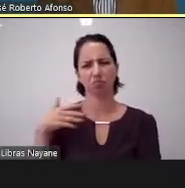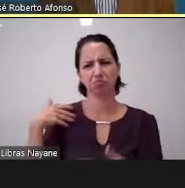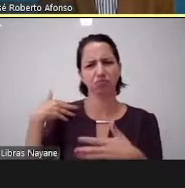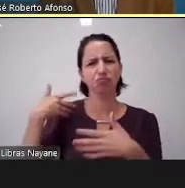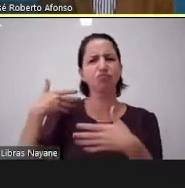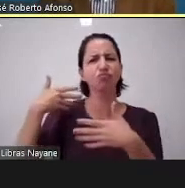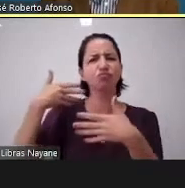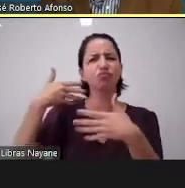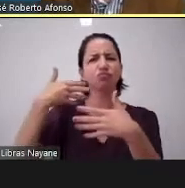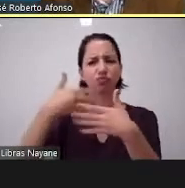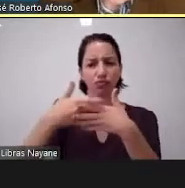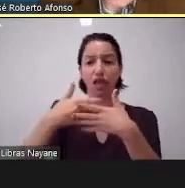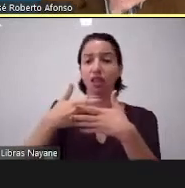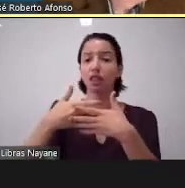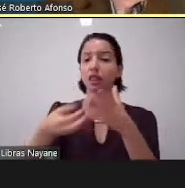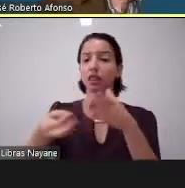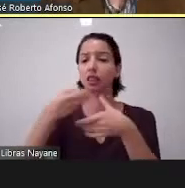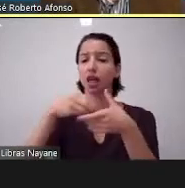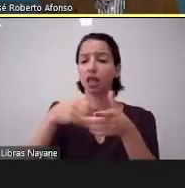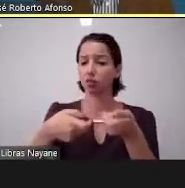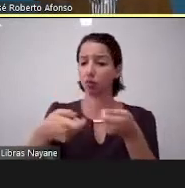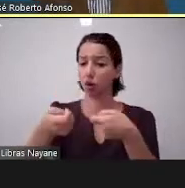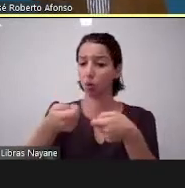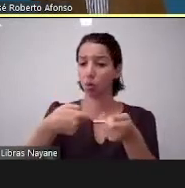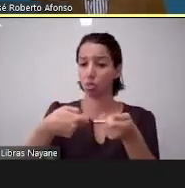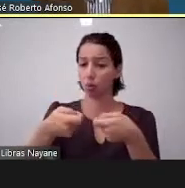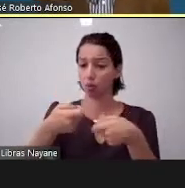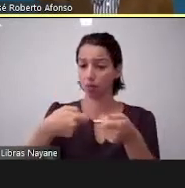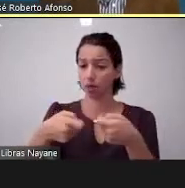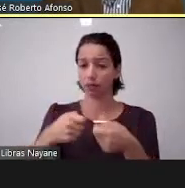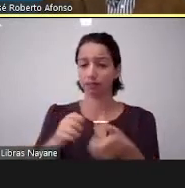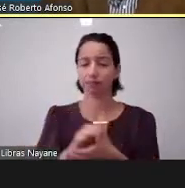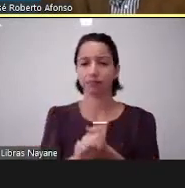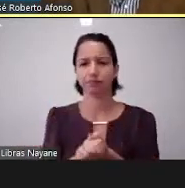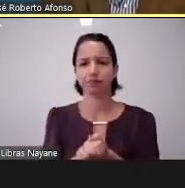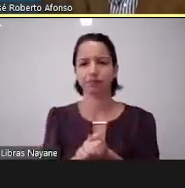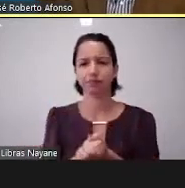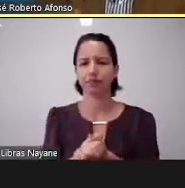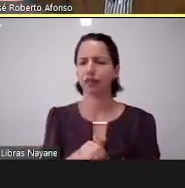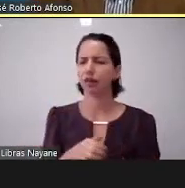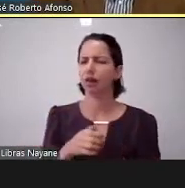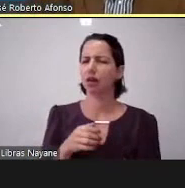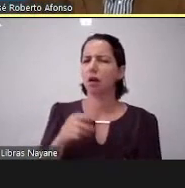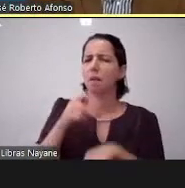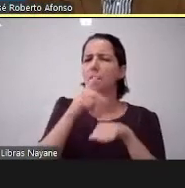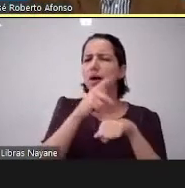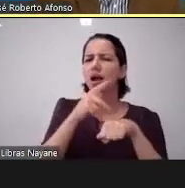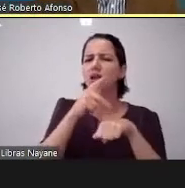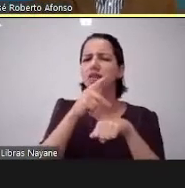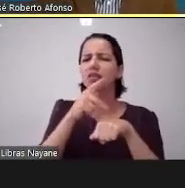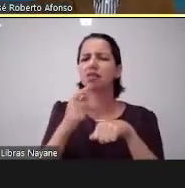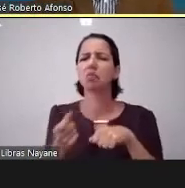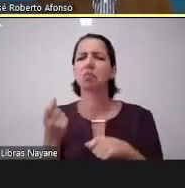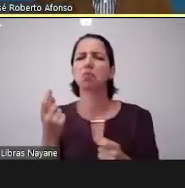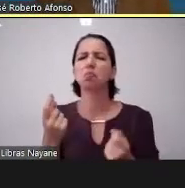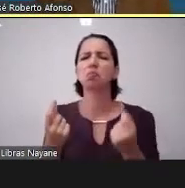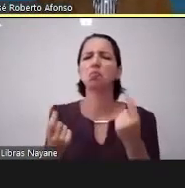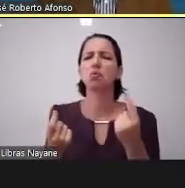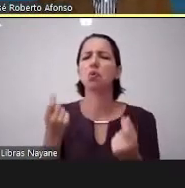new. It's part of our economy already. Few countries in the world, if we could